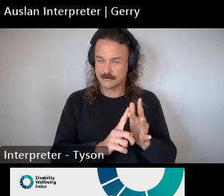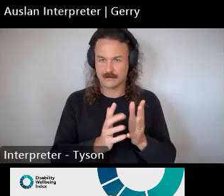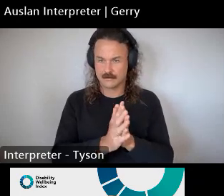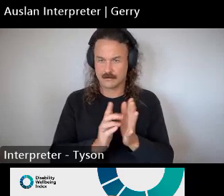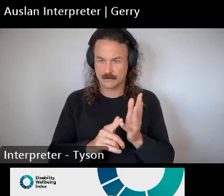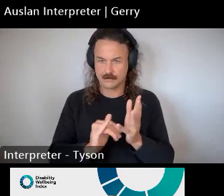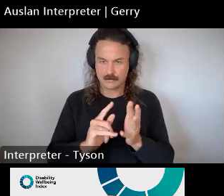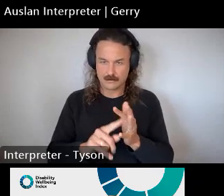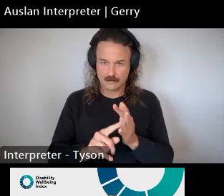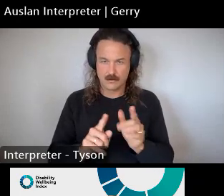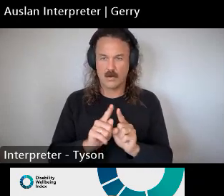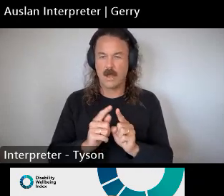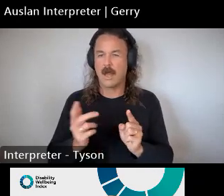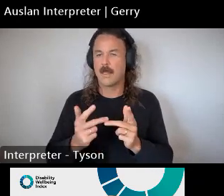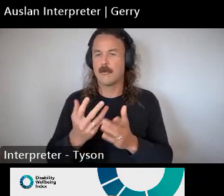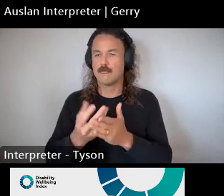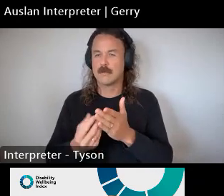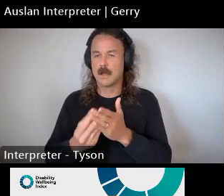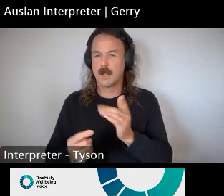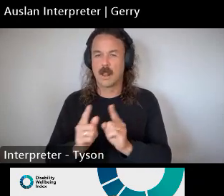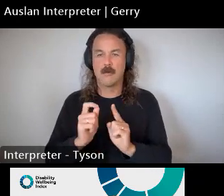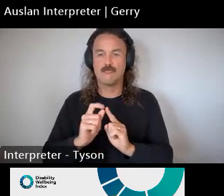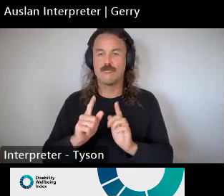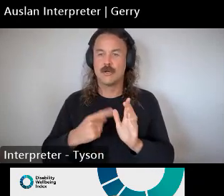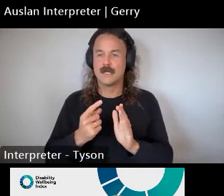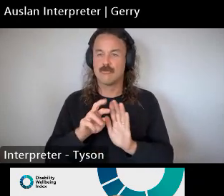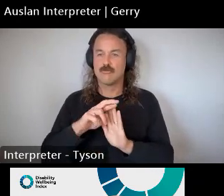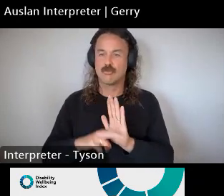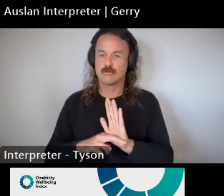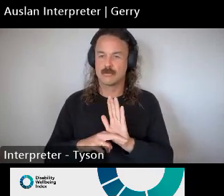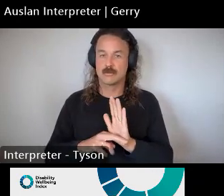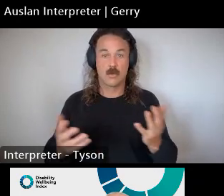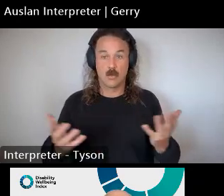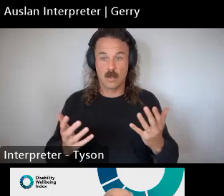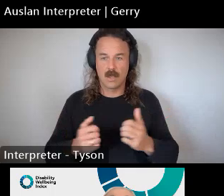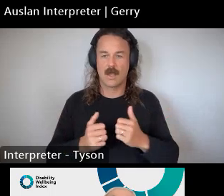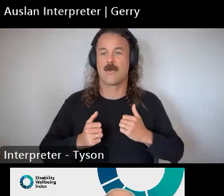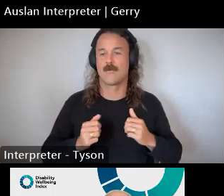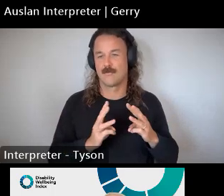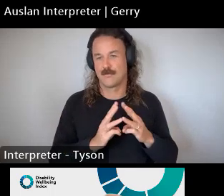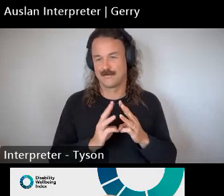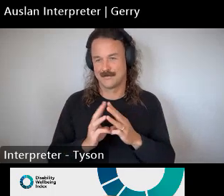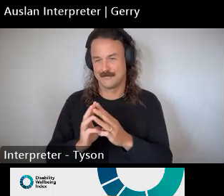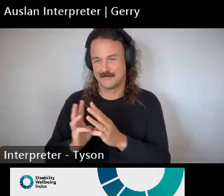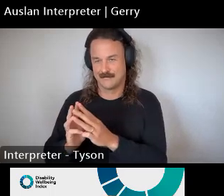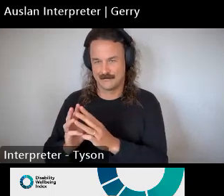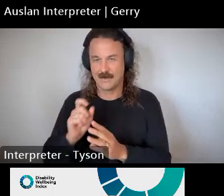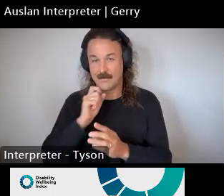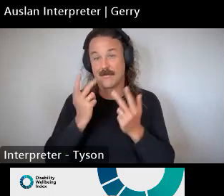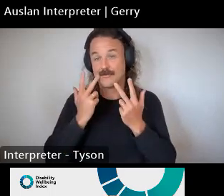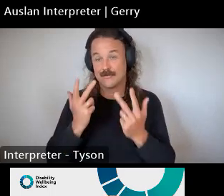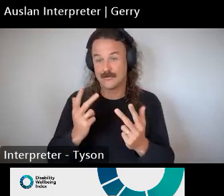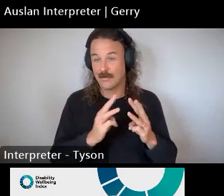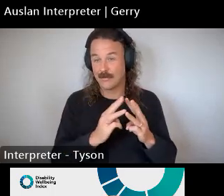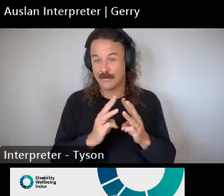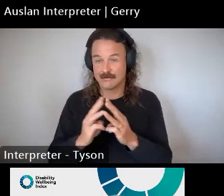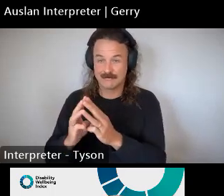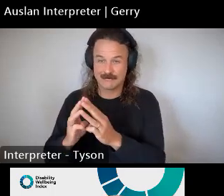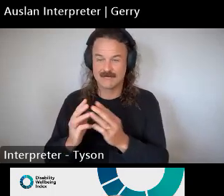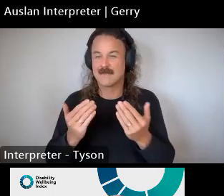reports. They're all located on our dedicated website. Therefore, I'll take you to the DWI website for a quick